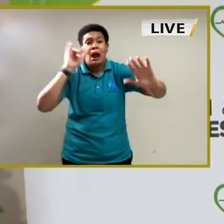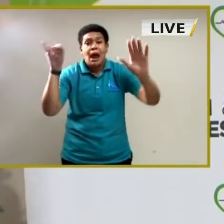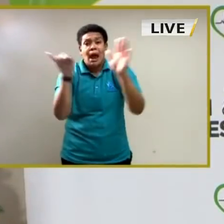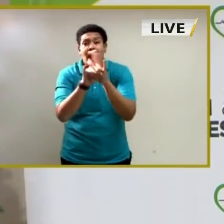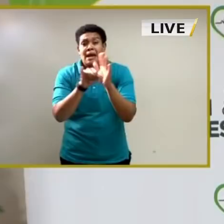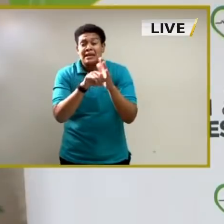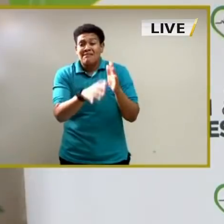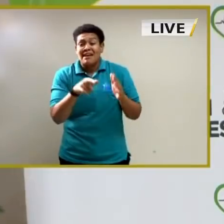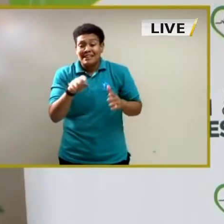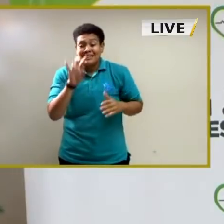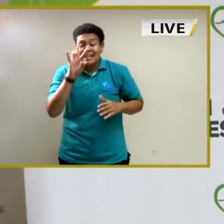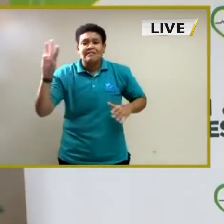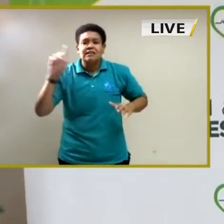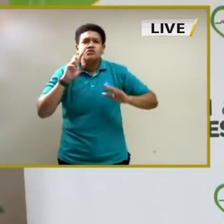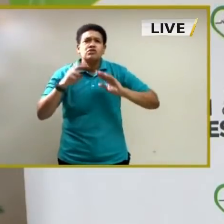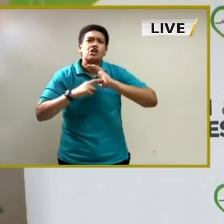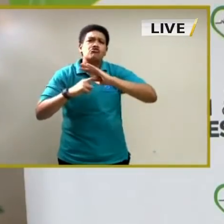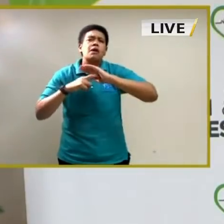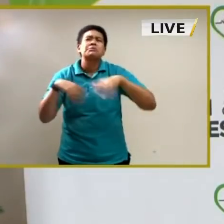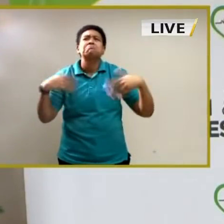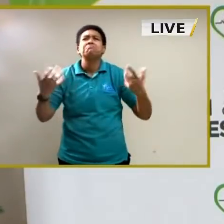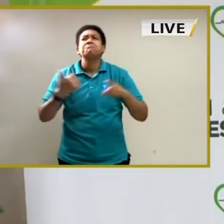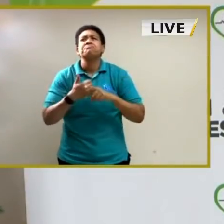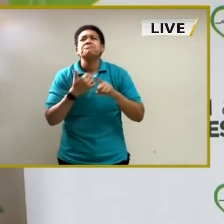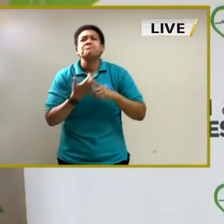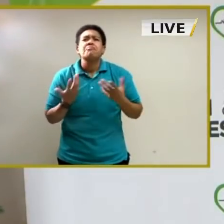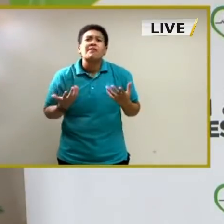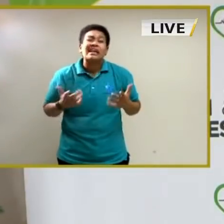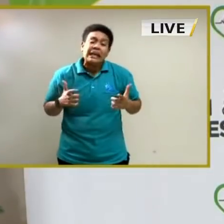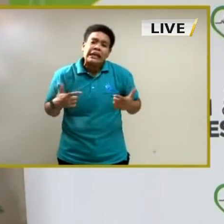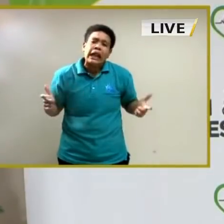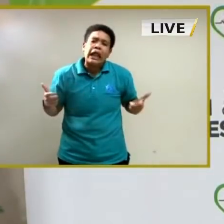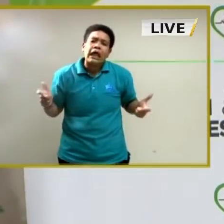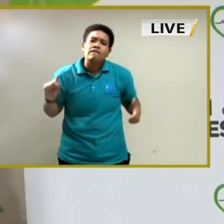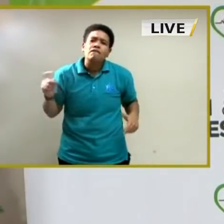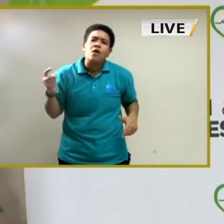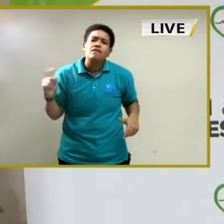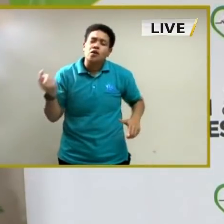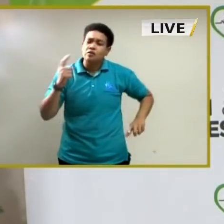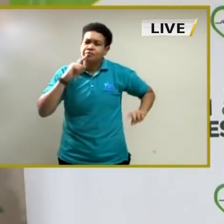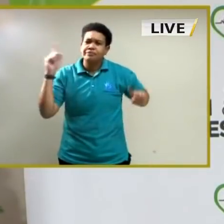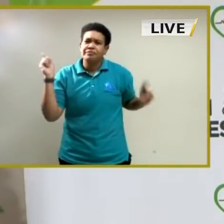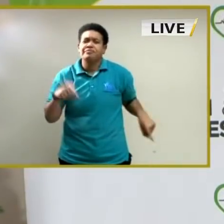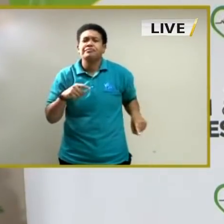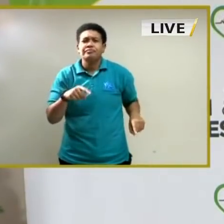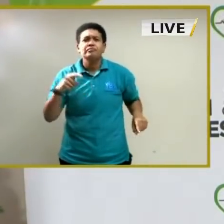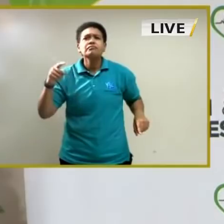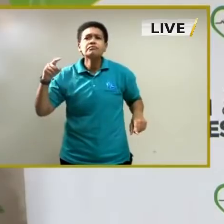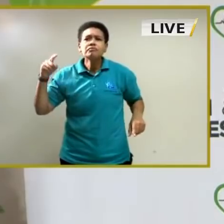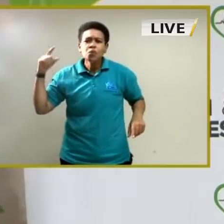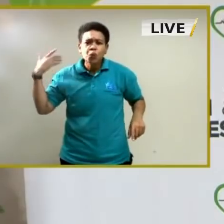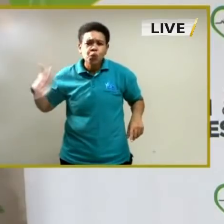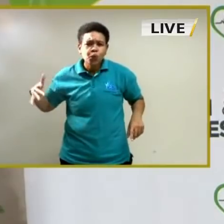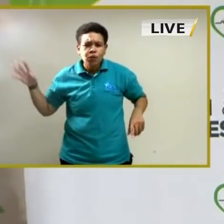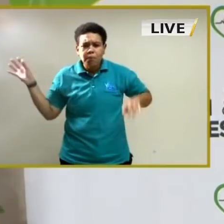these 76 represents, as I said earlier, one of the largest reporting of imported cases in the